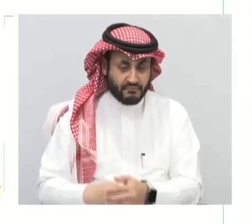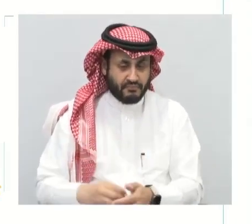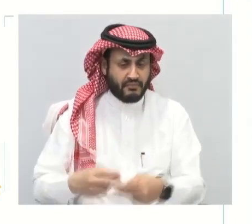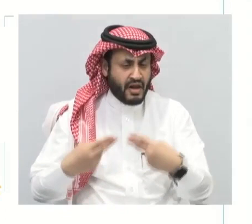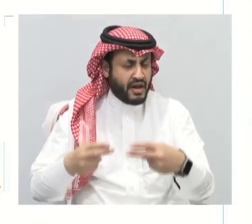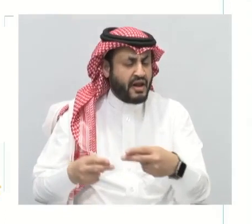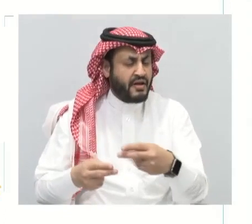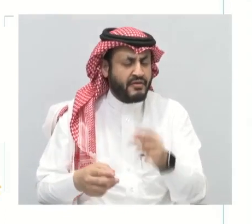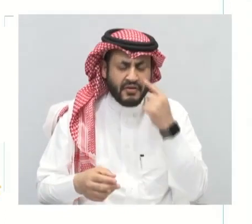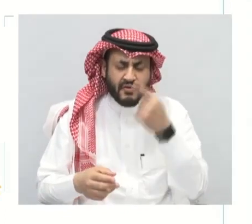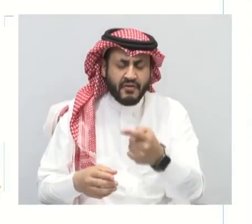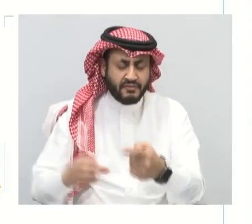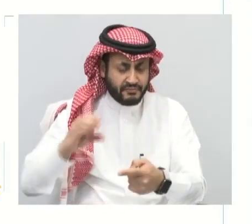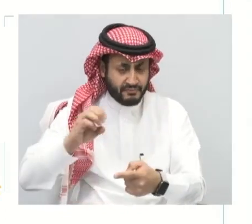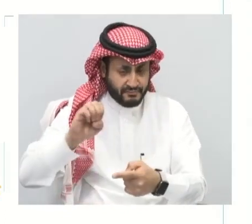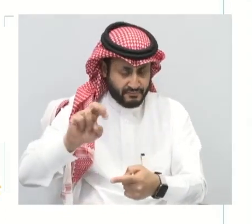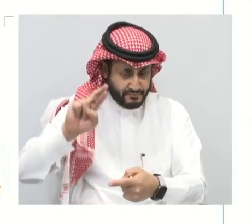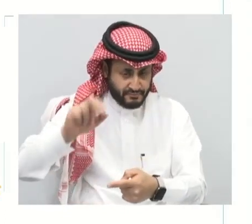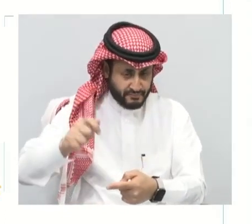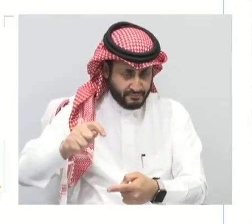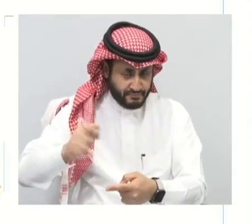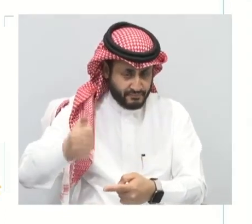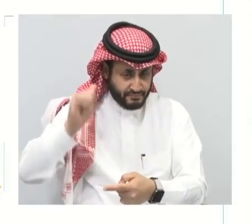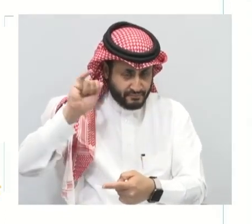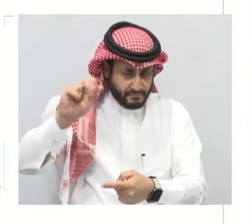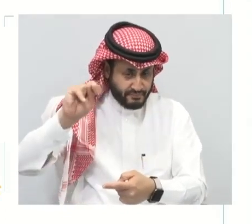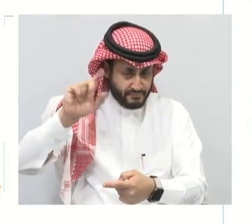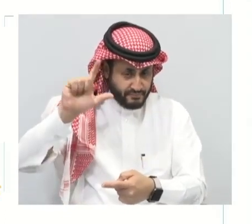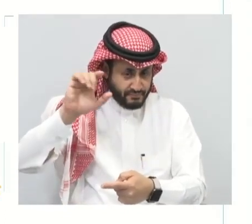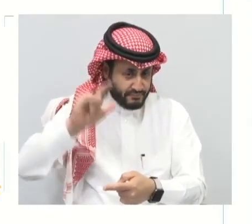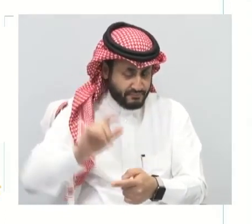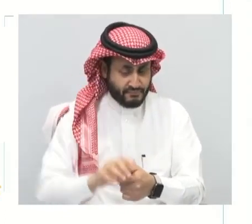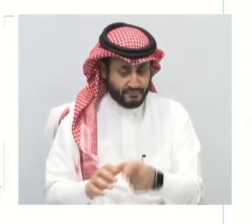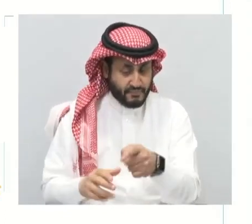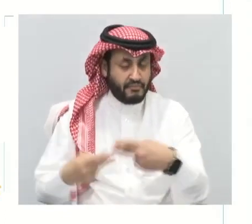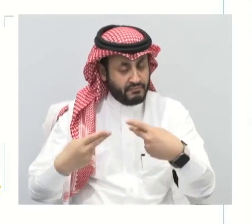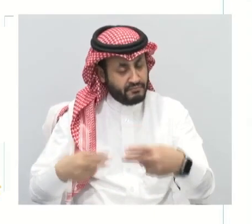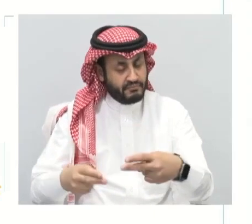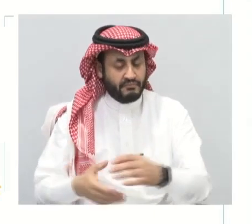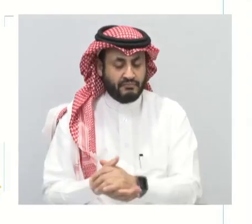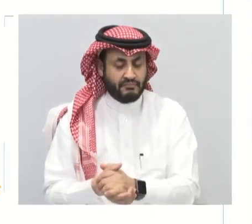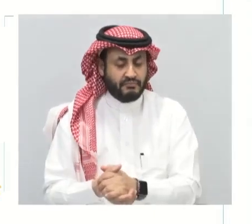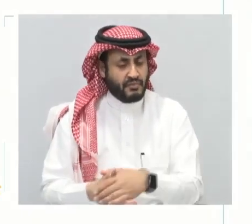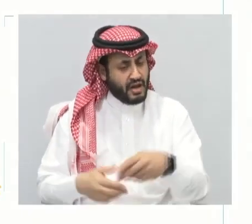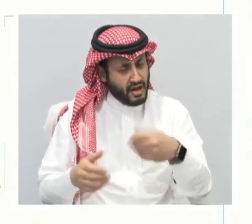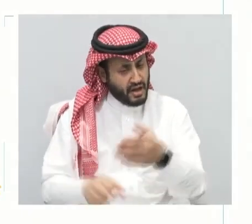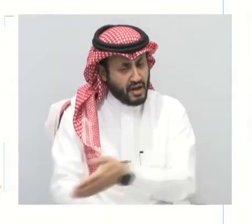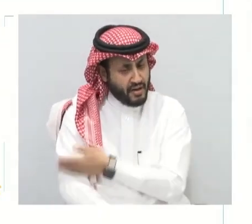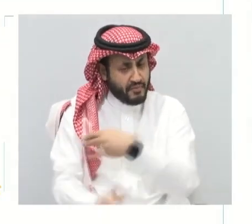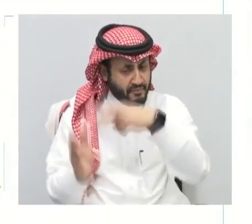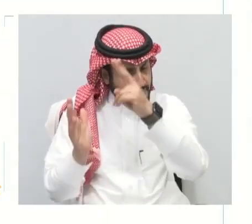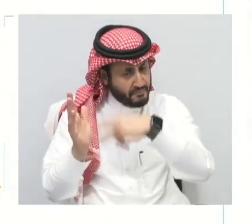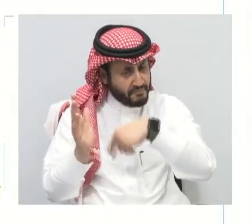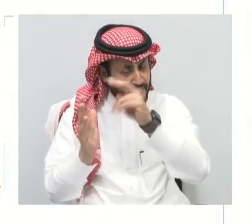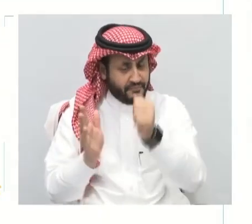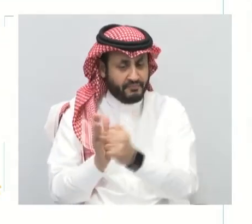accepting this offer or this request, he's saying, certainly, Dad. Certainly here means sure, I will help you. We can